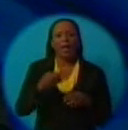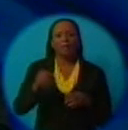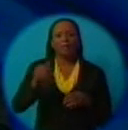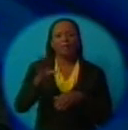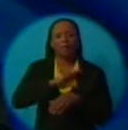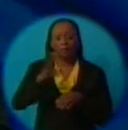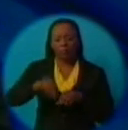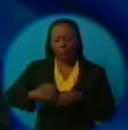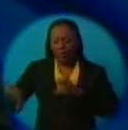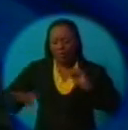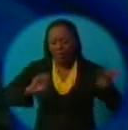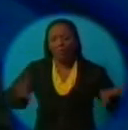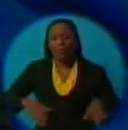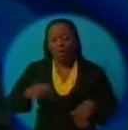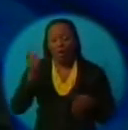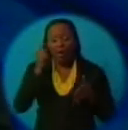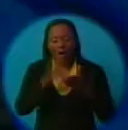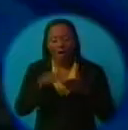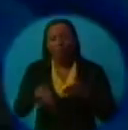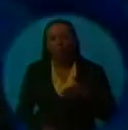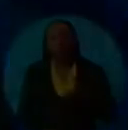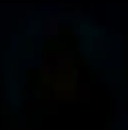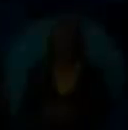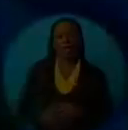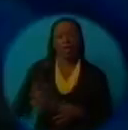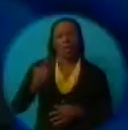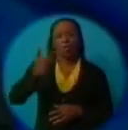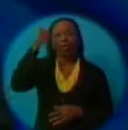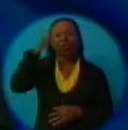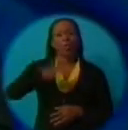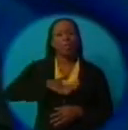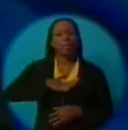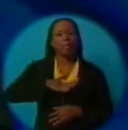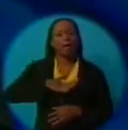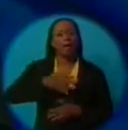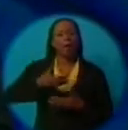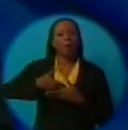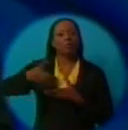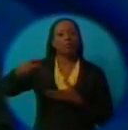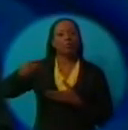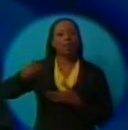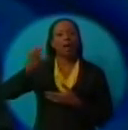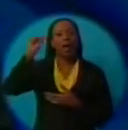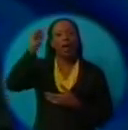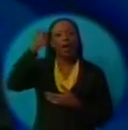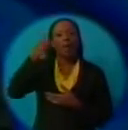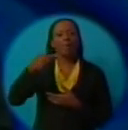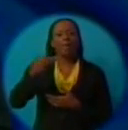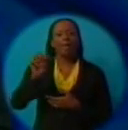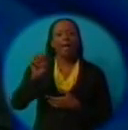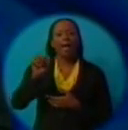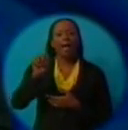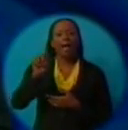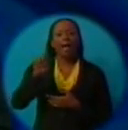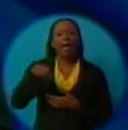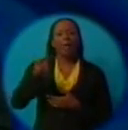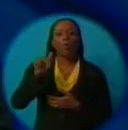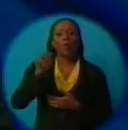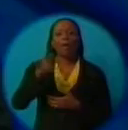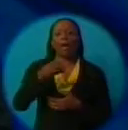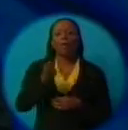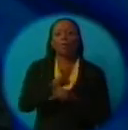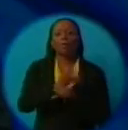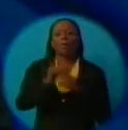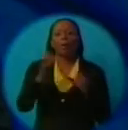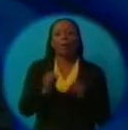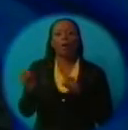discovered. Cumberbatch will appear in court tomorrow. 3 men have been protesting outside government headquarters and the Barbados Light and